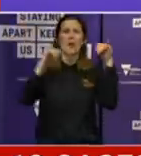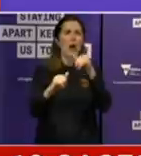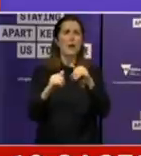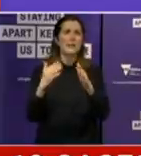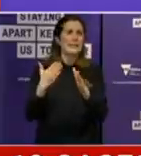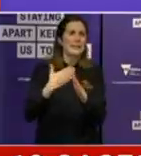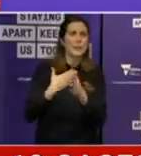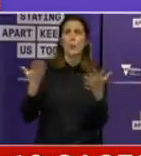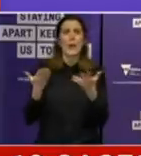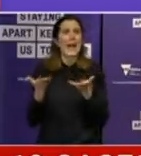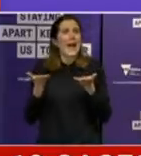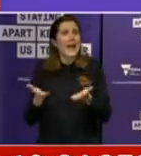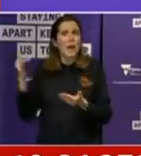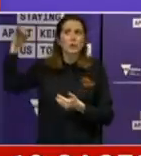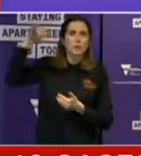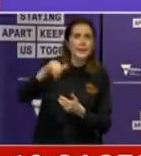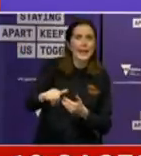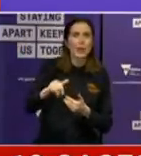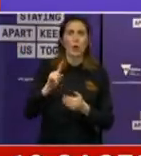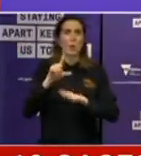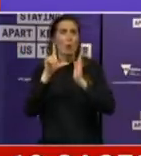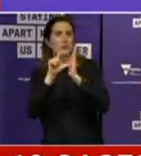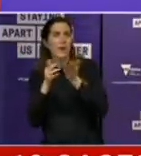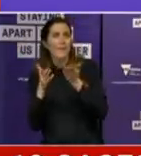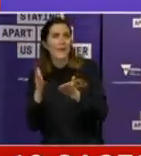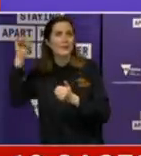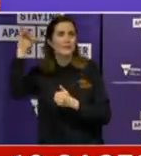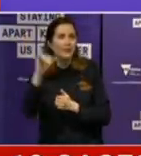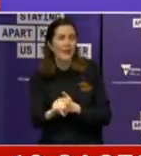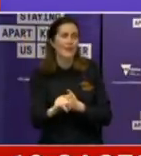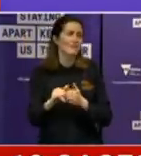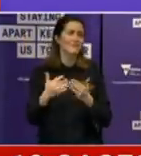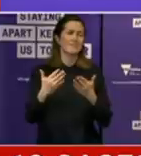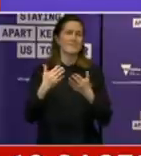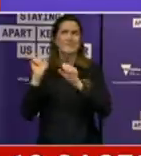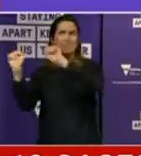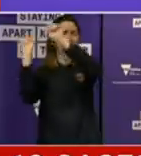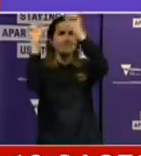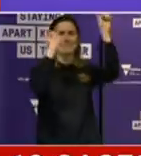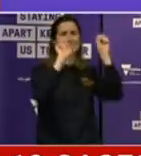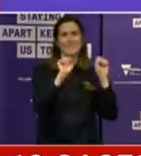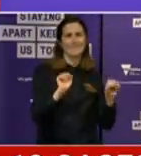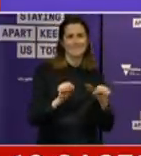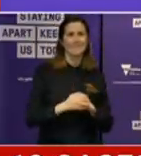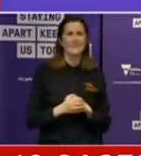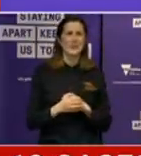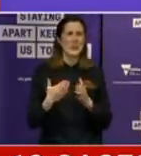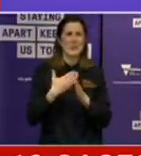planes land. That's always been probably the biggest determinant of how many return travellers came into each